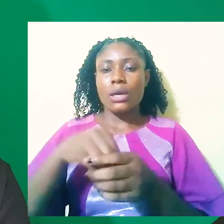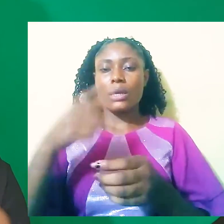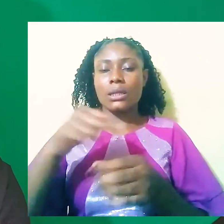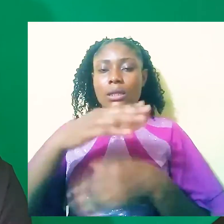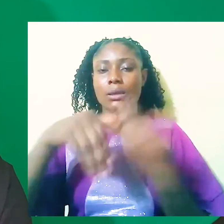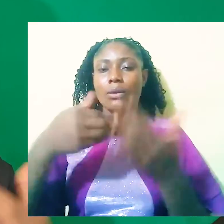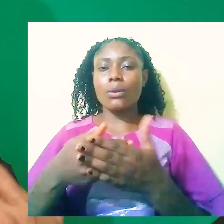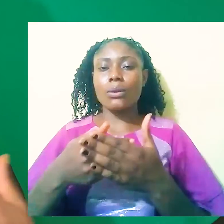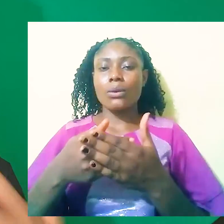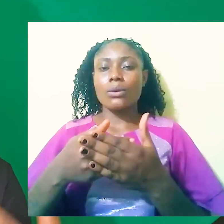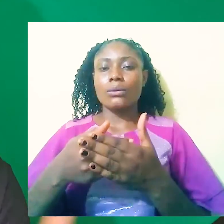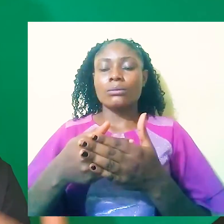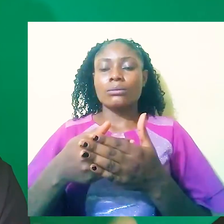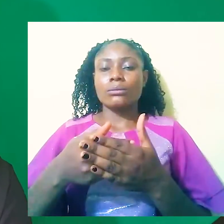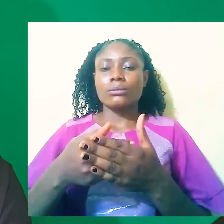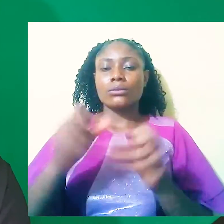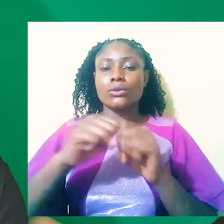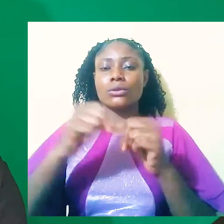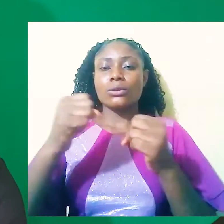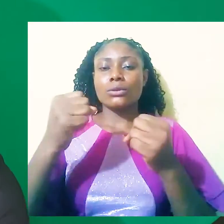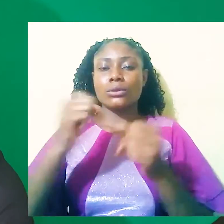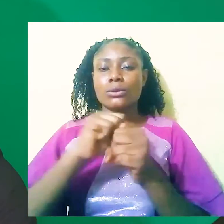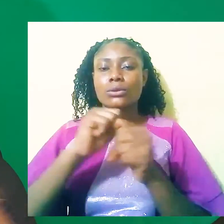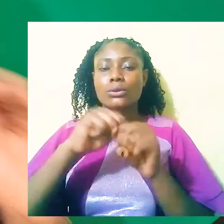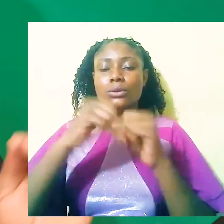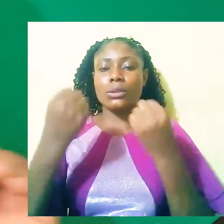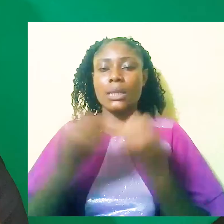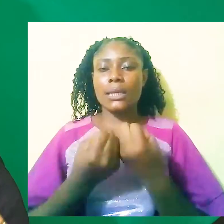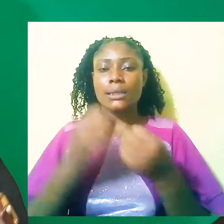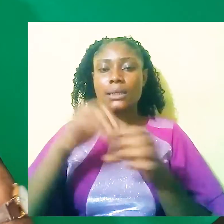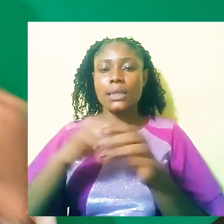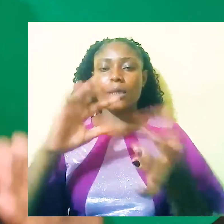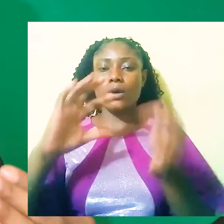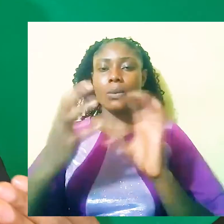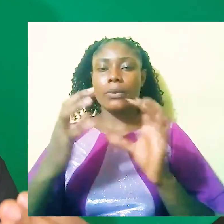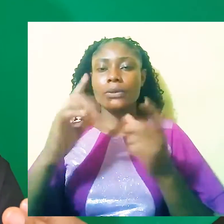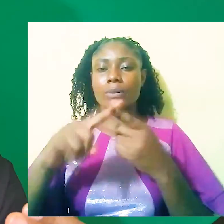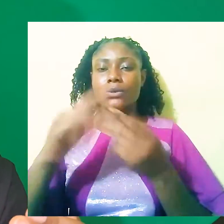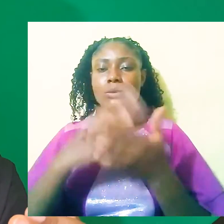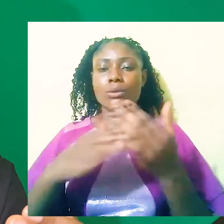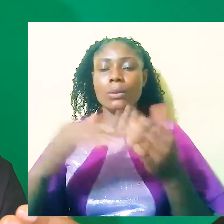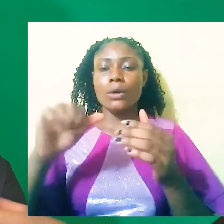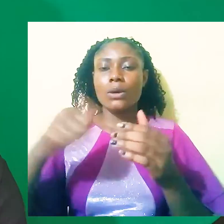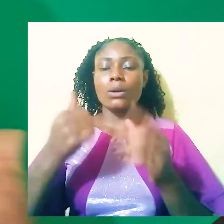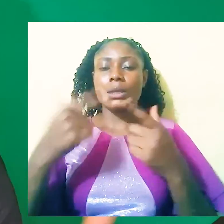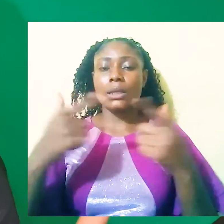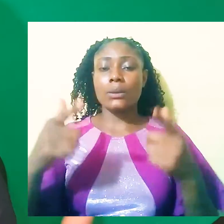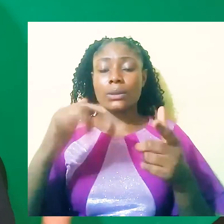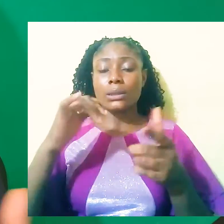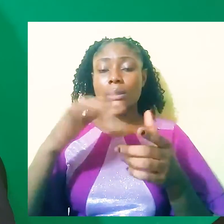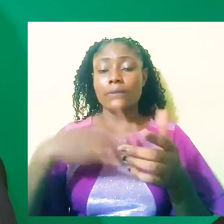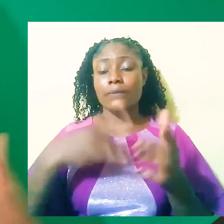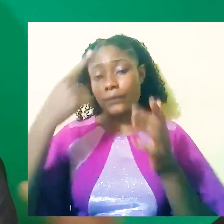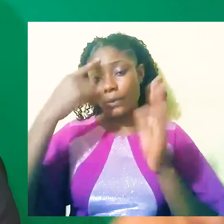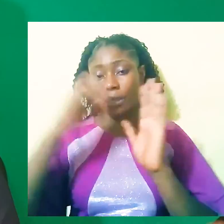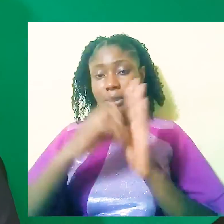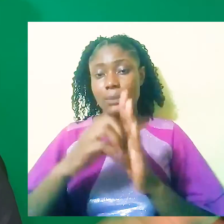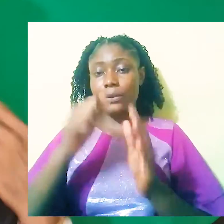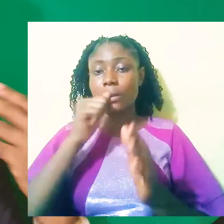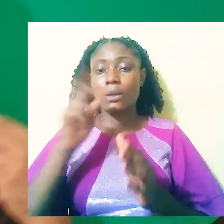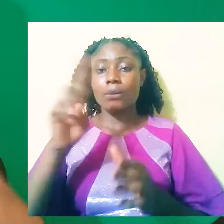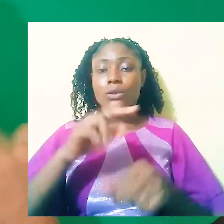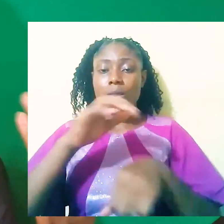spoken, have very low status in the entire society in comparison to some